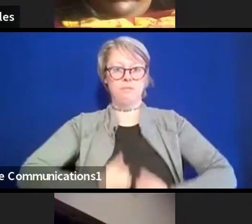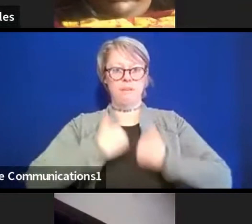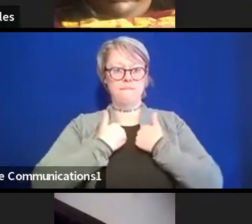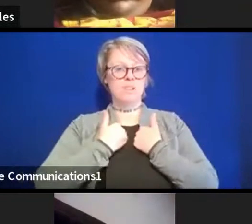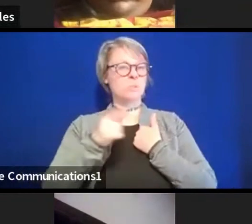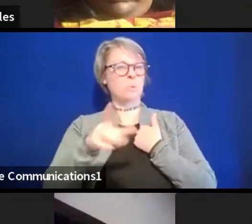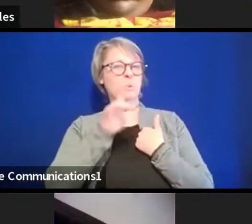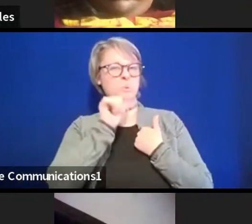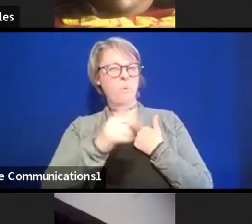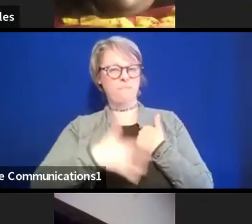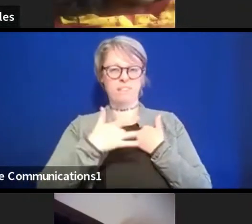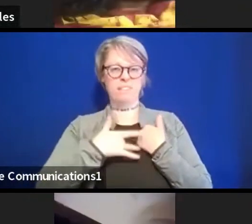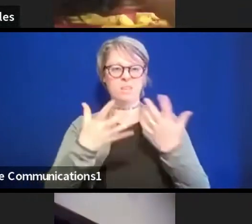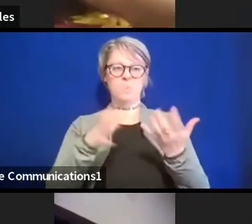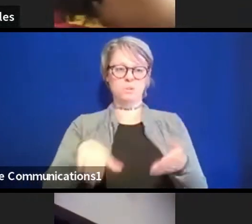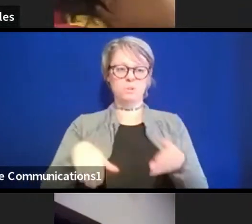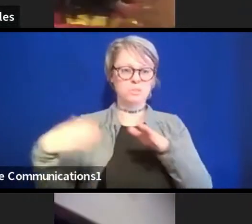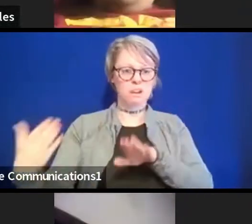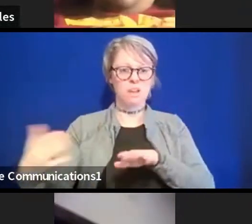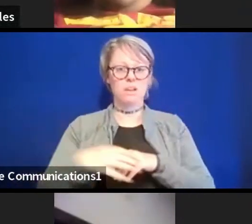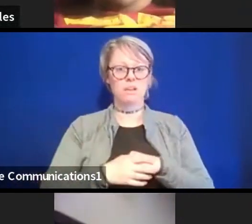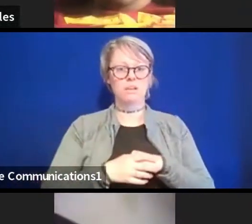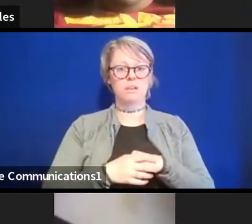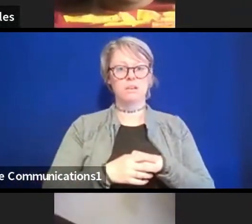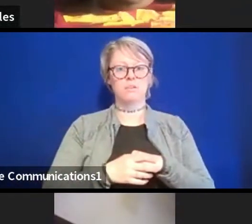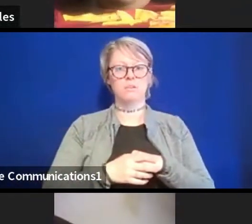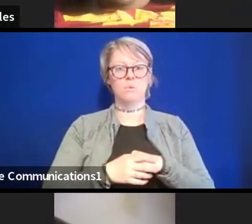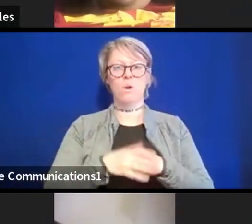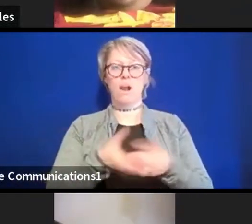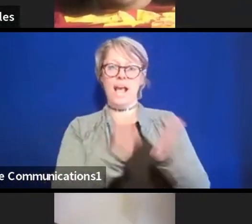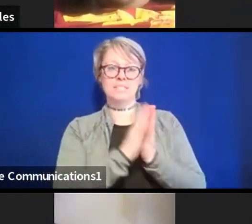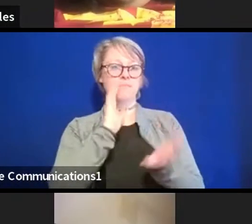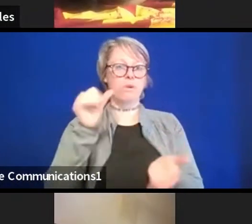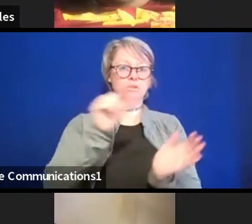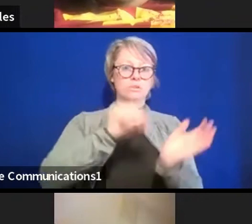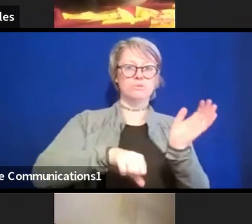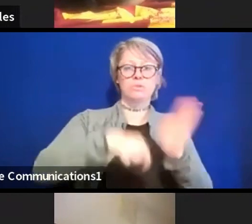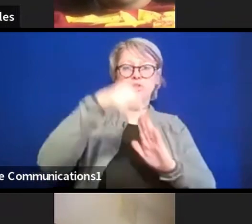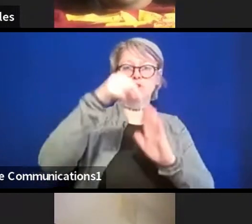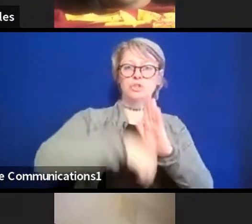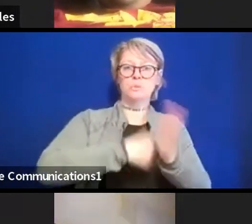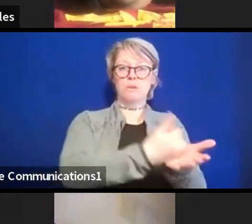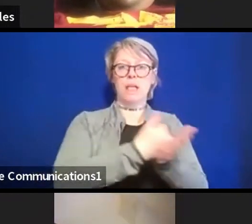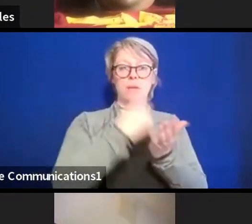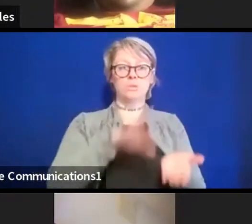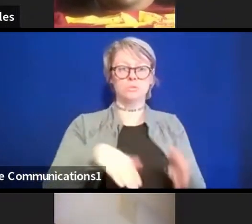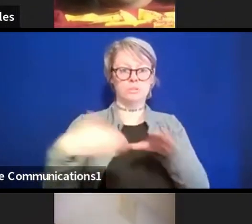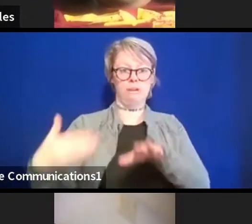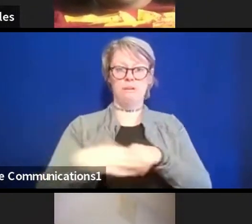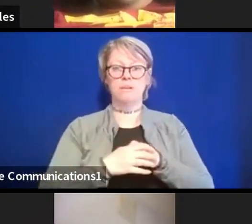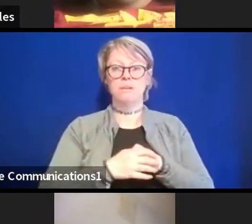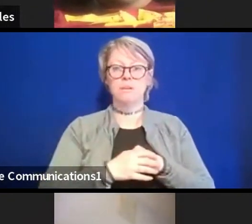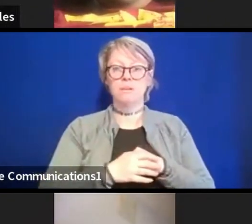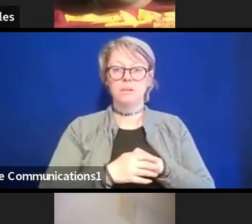die, so that you don't want to access medical assistance in dying? So who would like to go first?